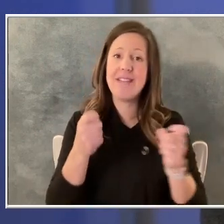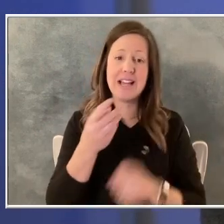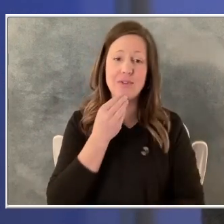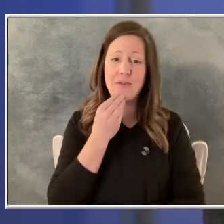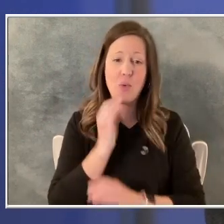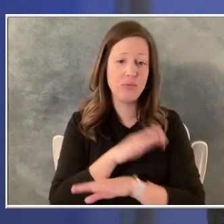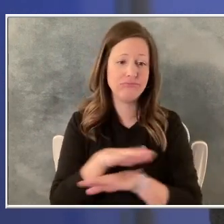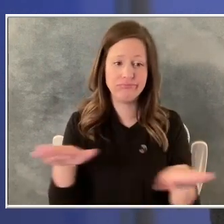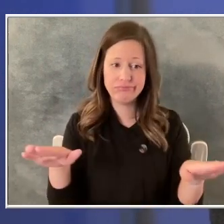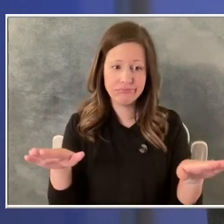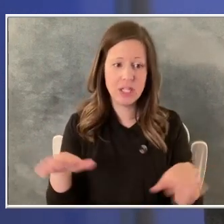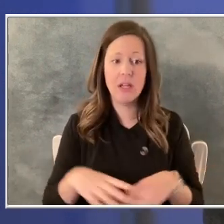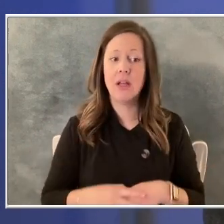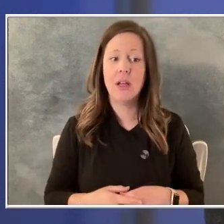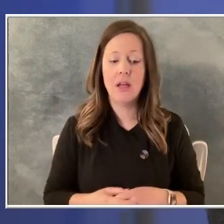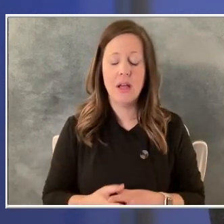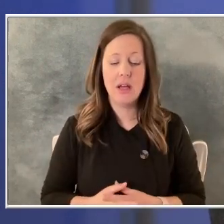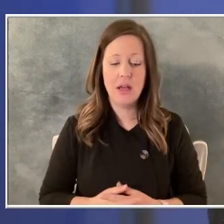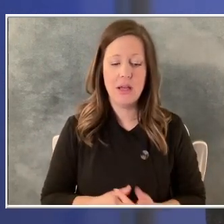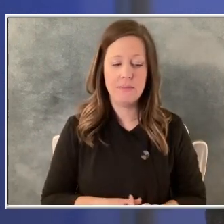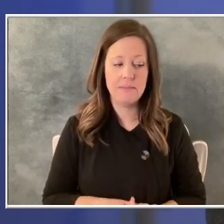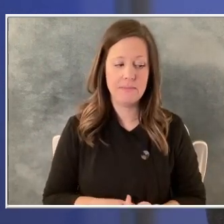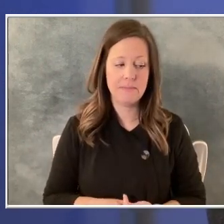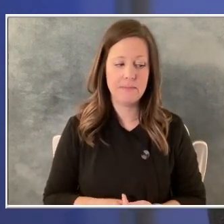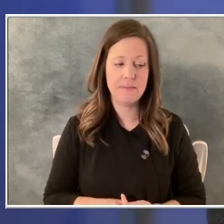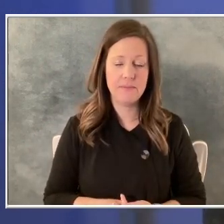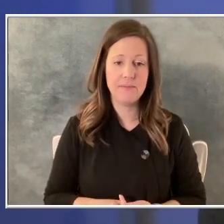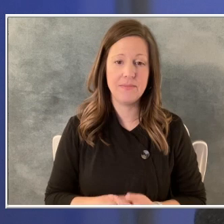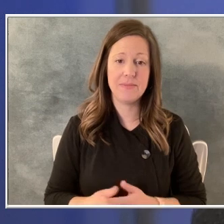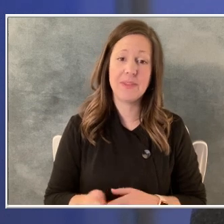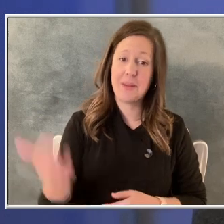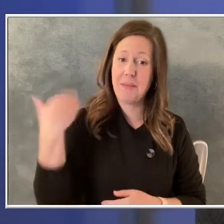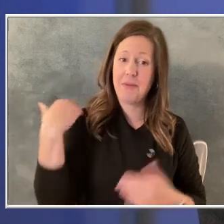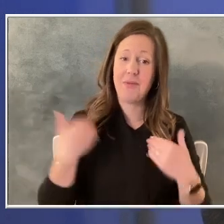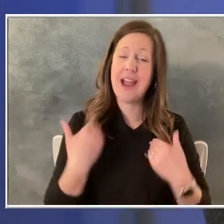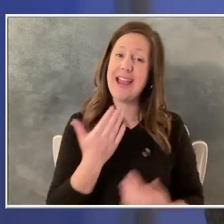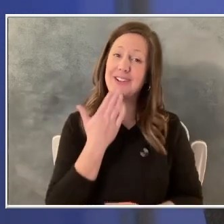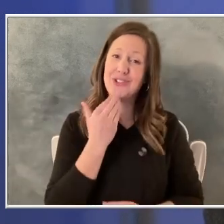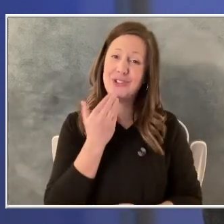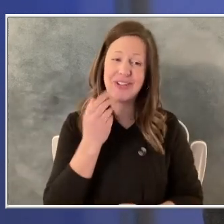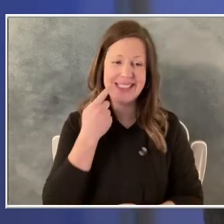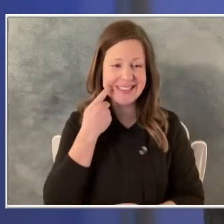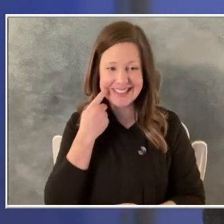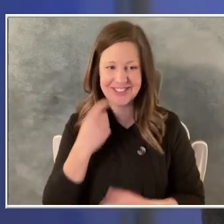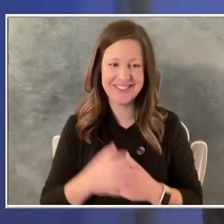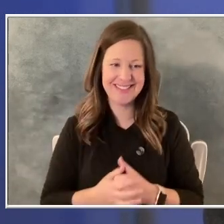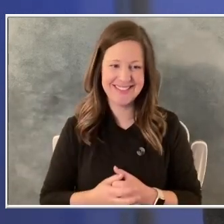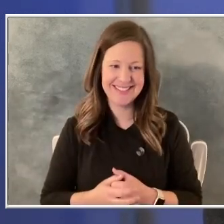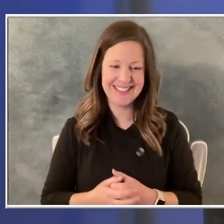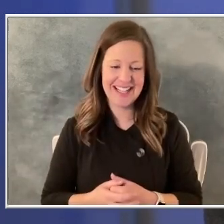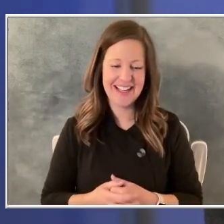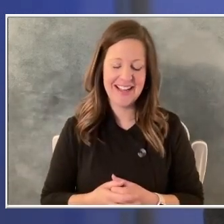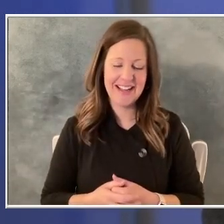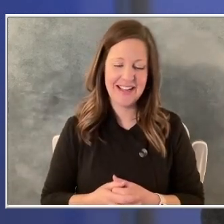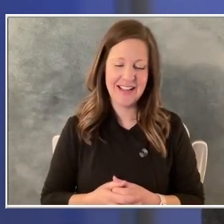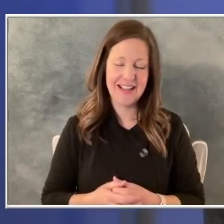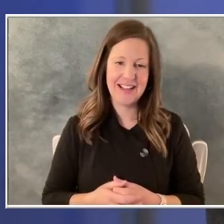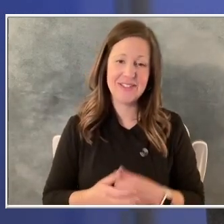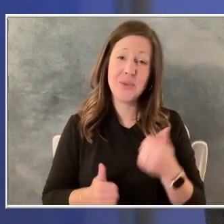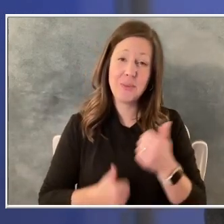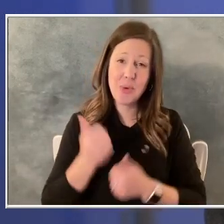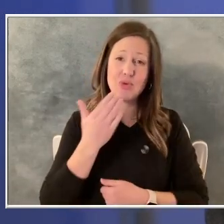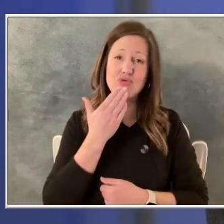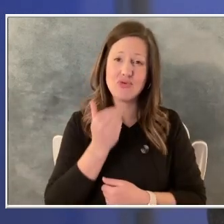it. I used to have a bit of a sugar addiction, and so I cut most sugar out of my